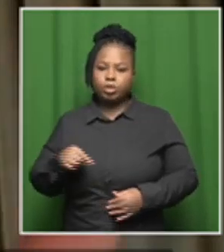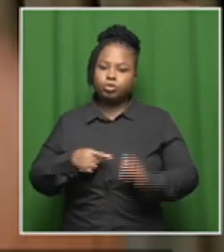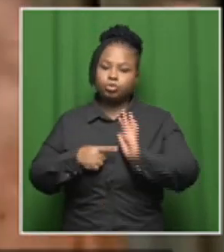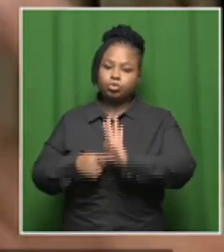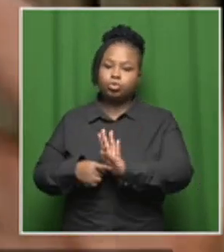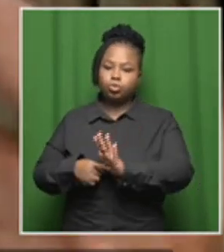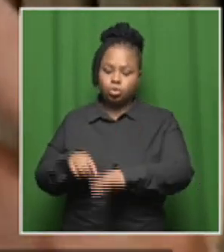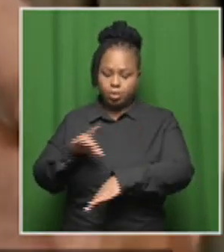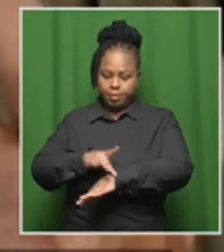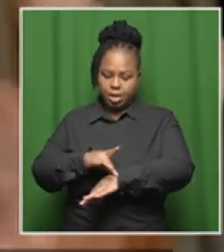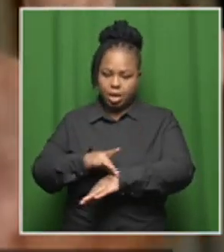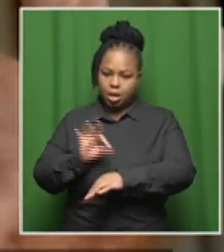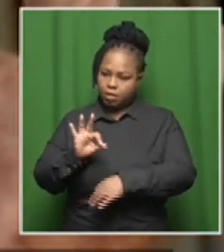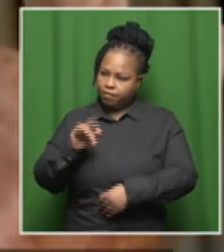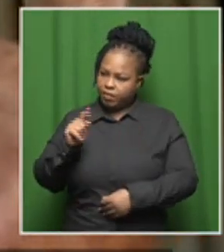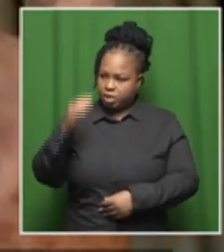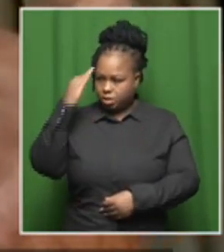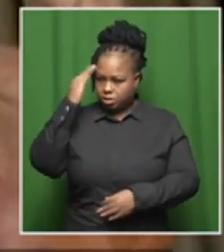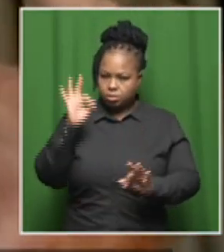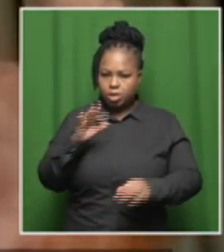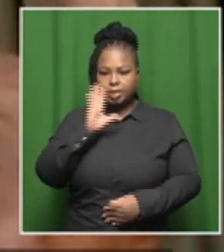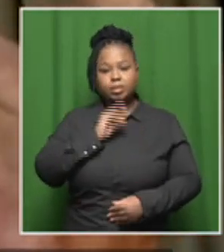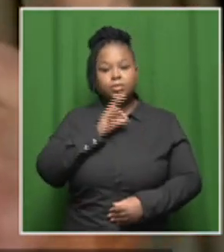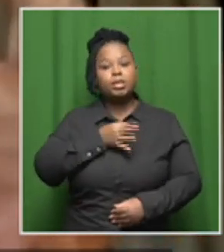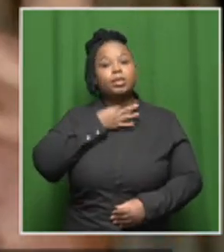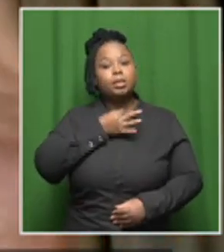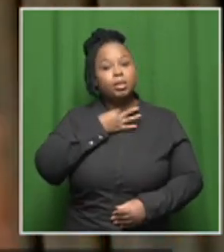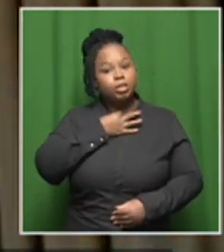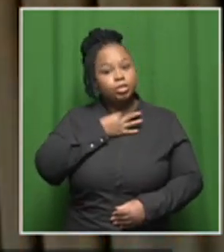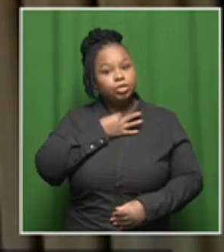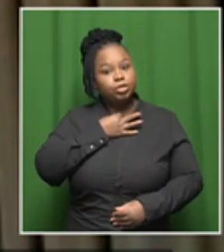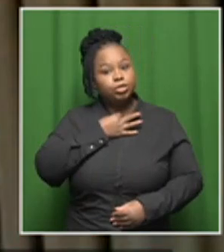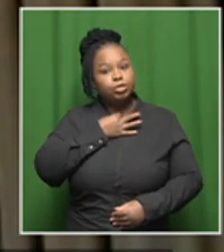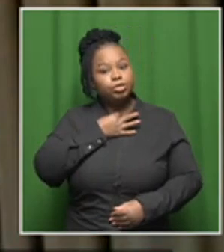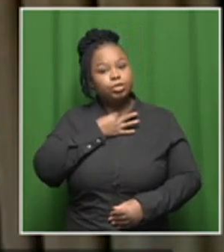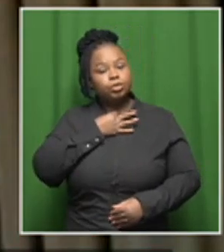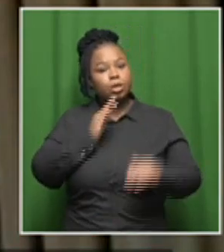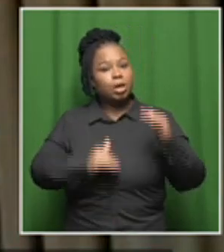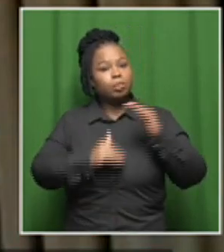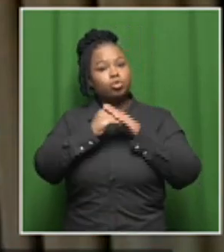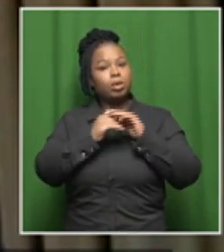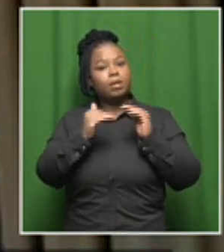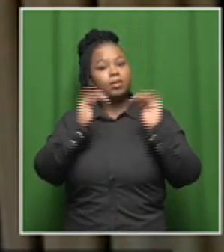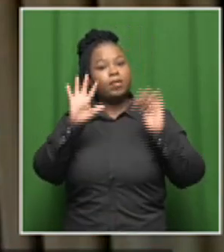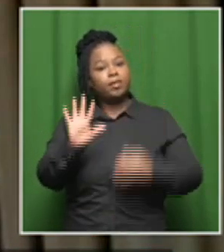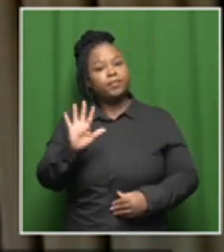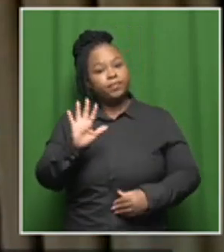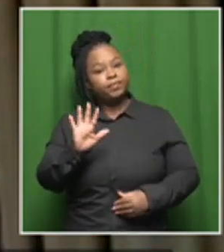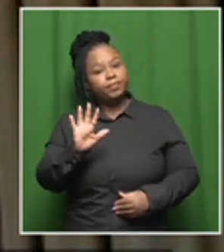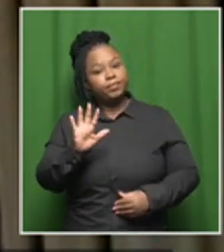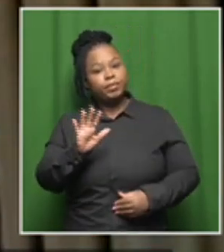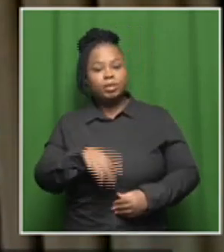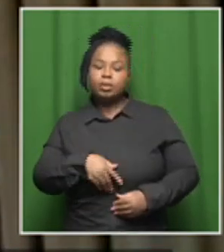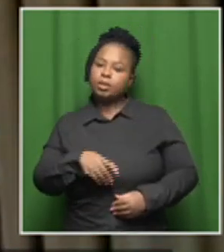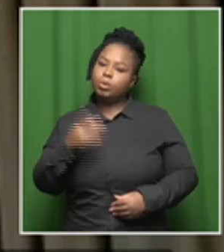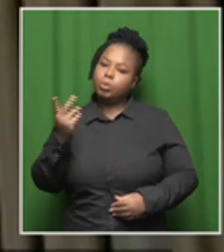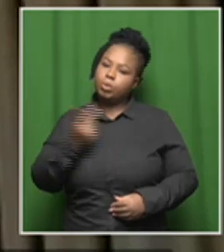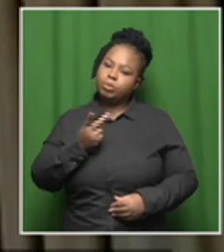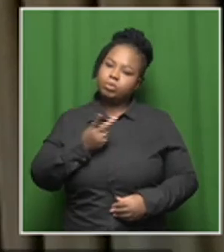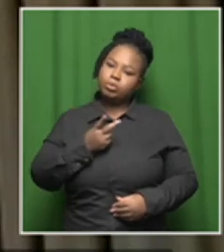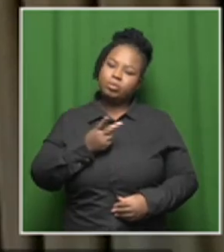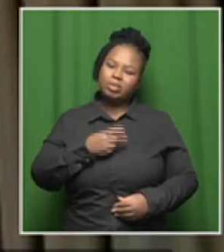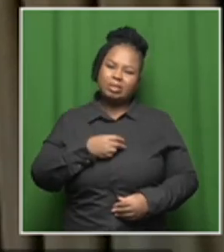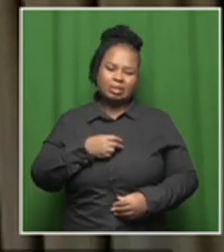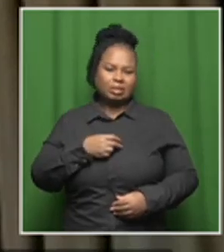medically fit. You've got to be able to show that you can speak English to level 5. And there are